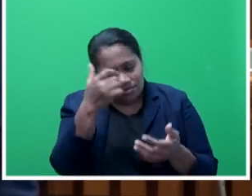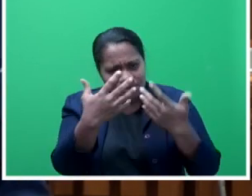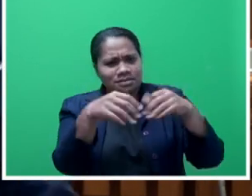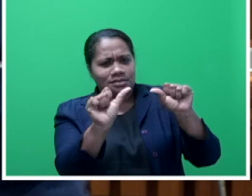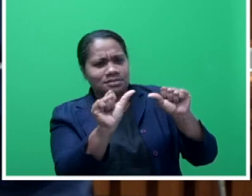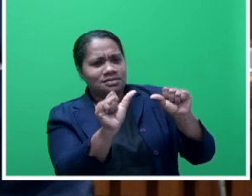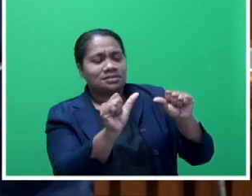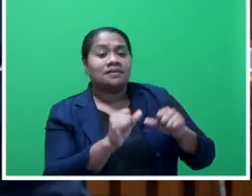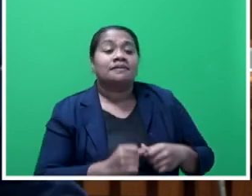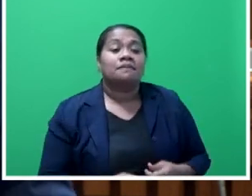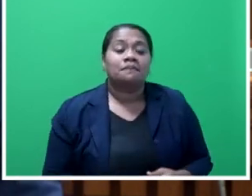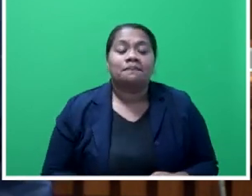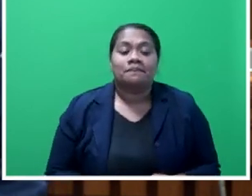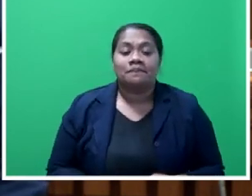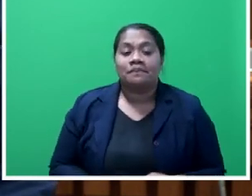issue about